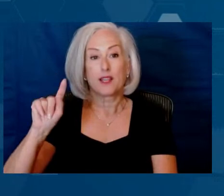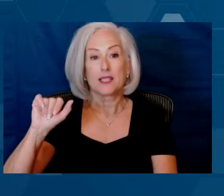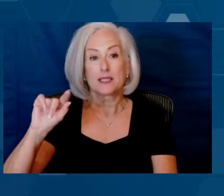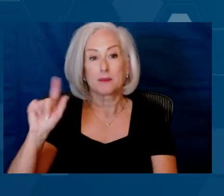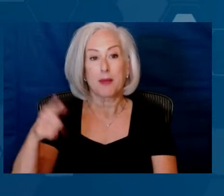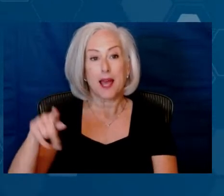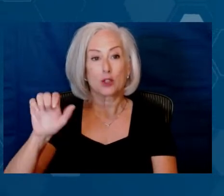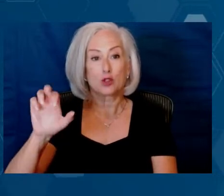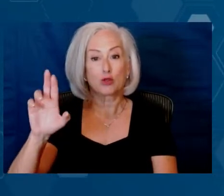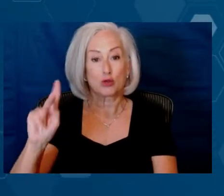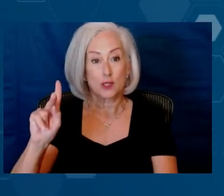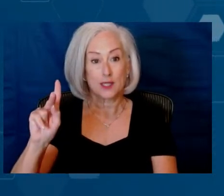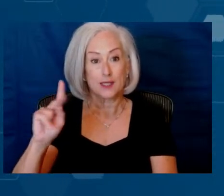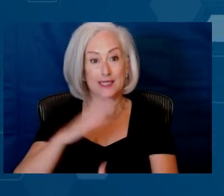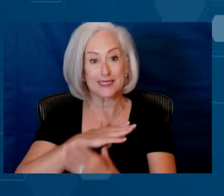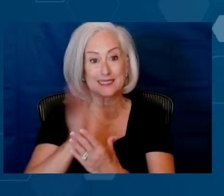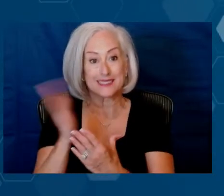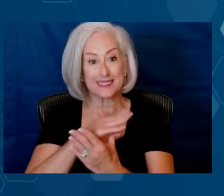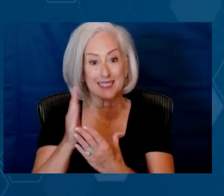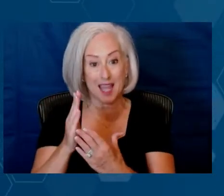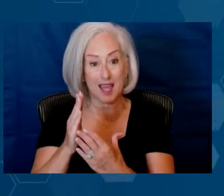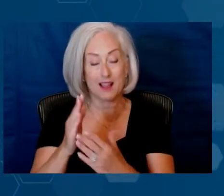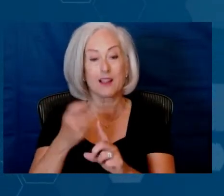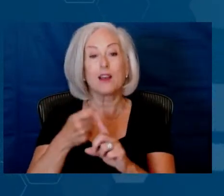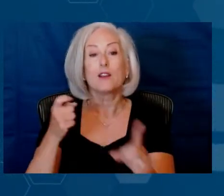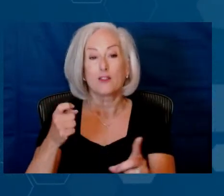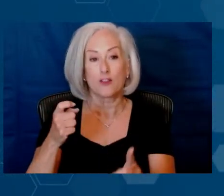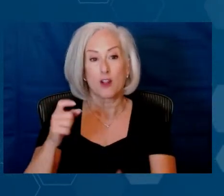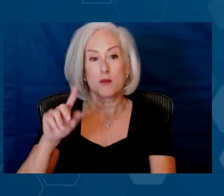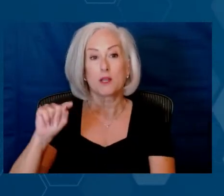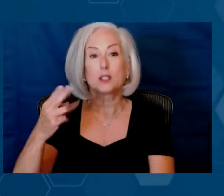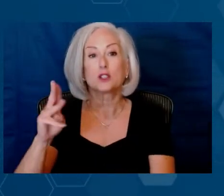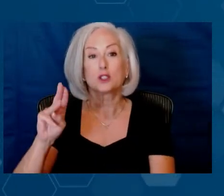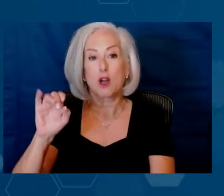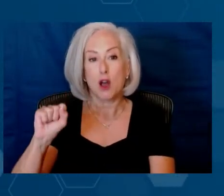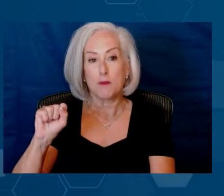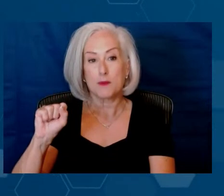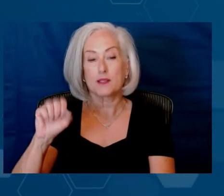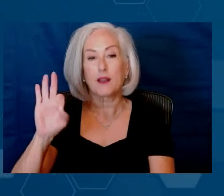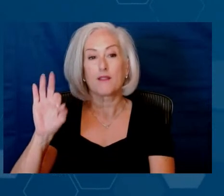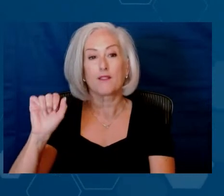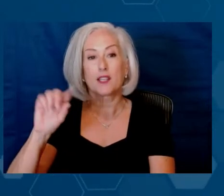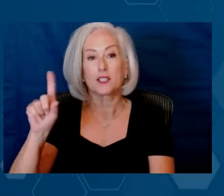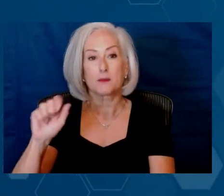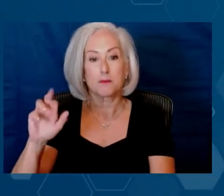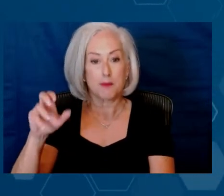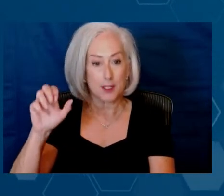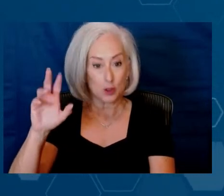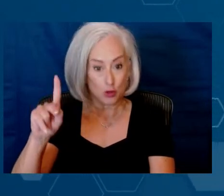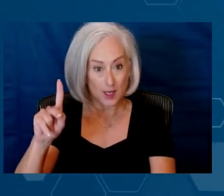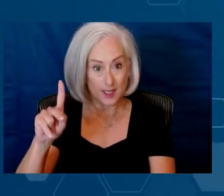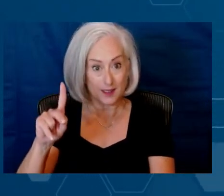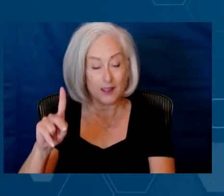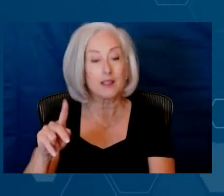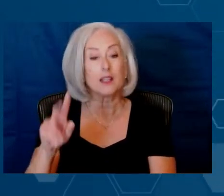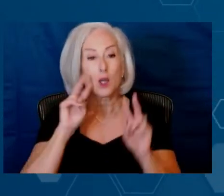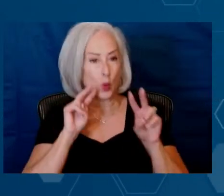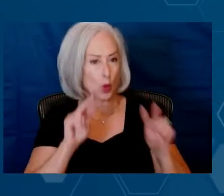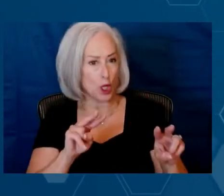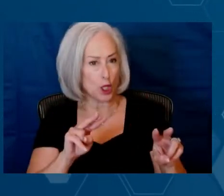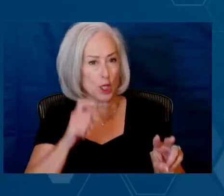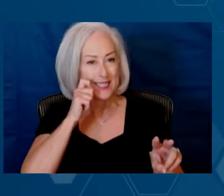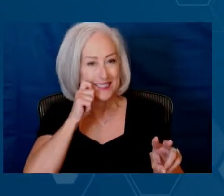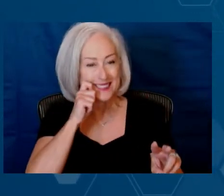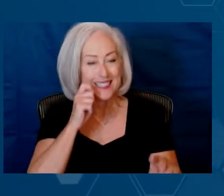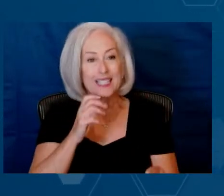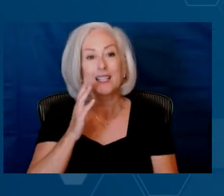by an American dermatologist, Thomas FITZPATRICK, to create a numerical classification of skin color that is used today in estimating